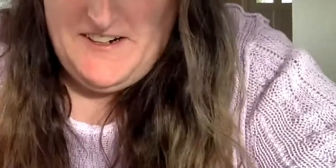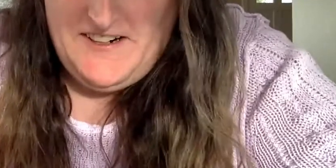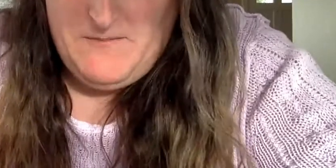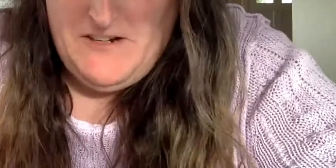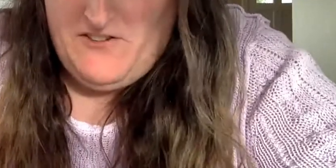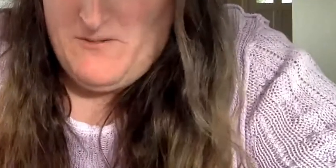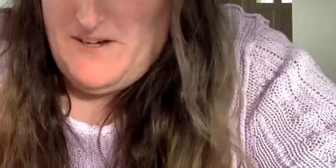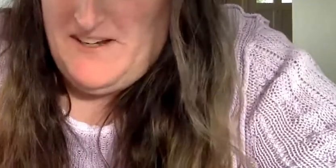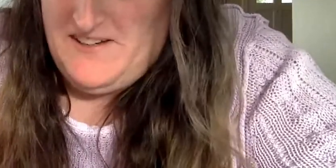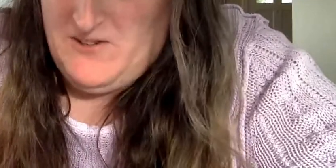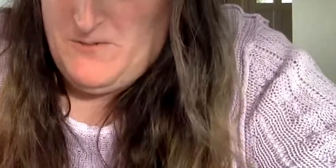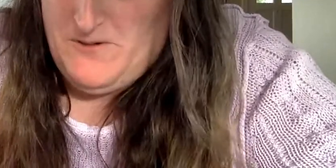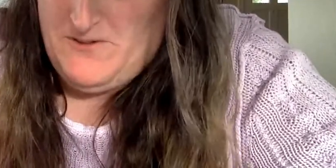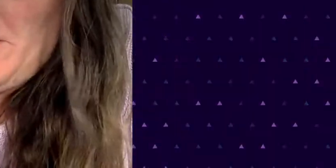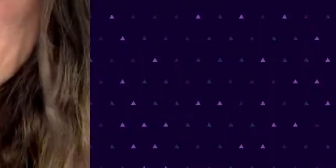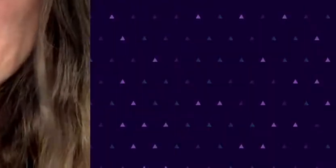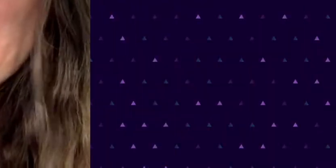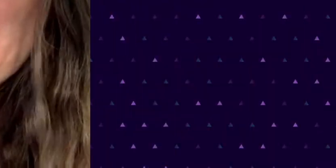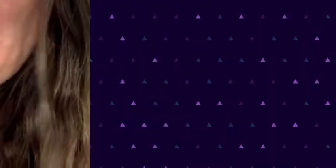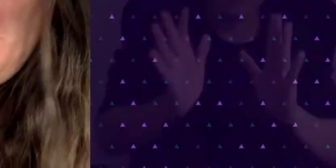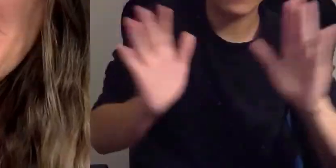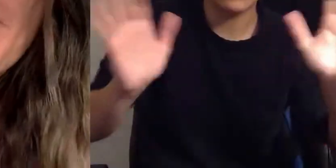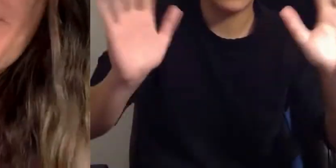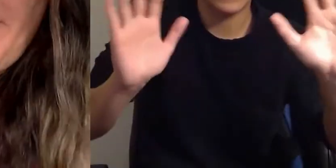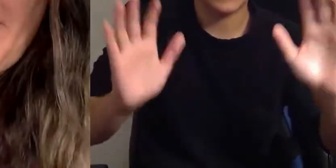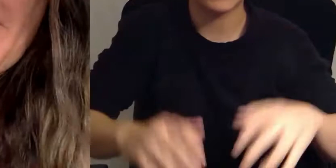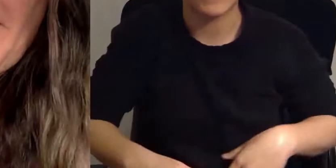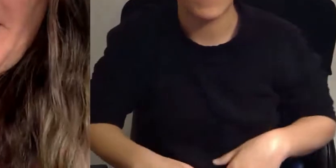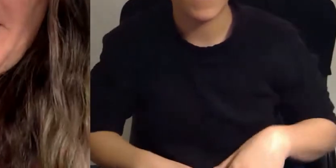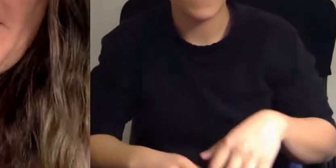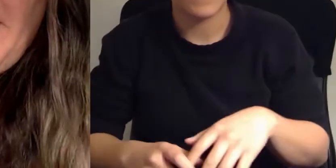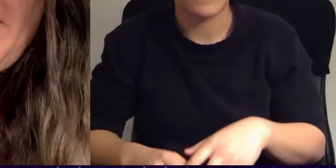hold on a second. I'm going to make sure my interpreters are up with me.